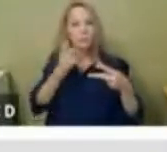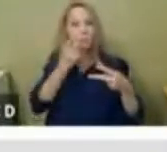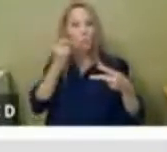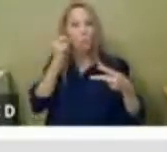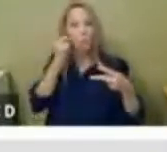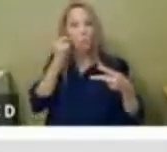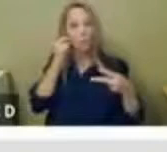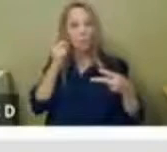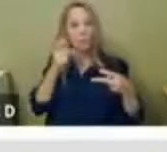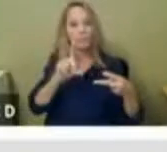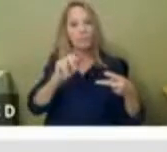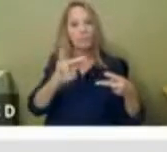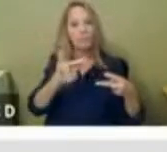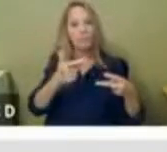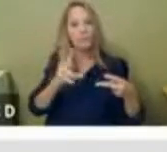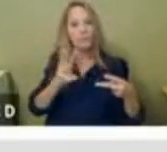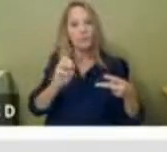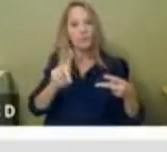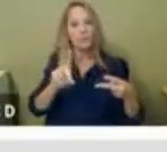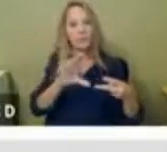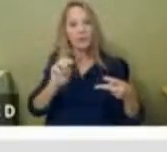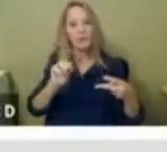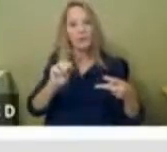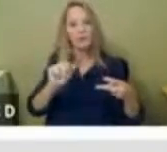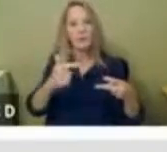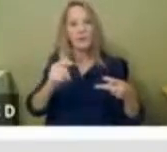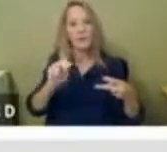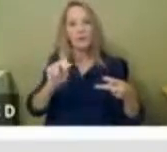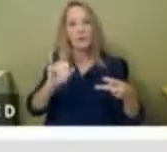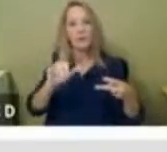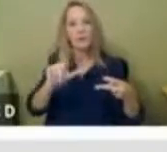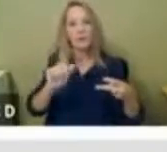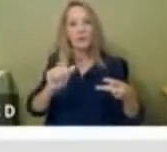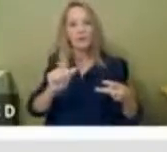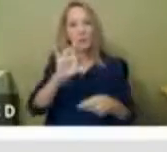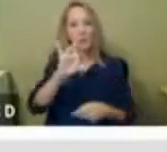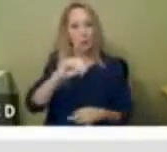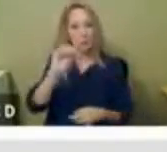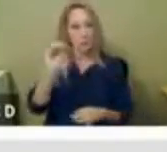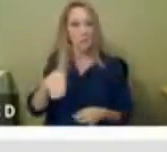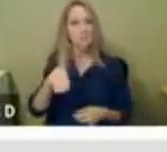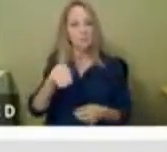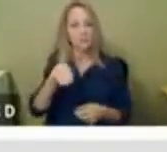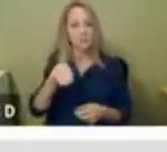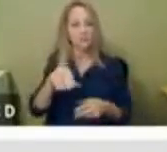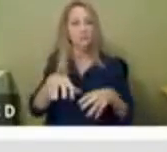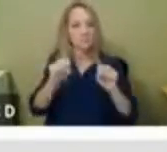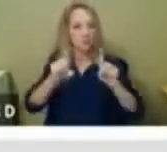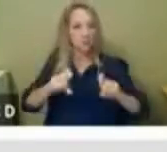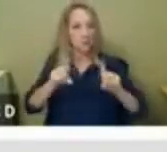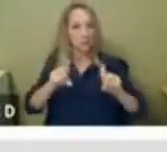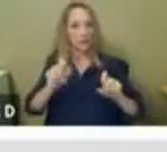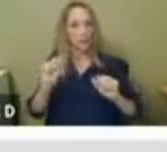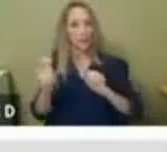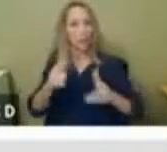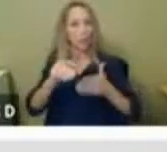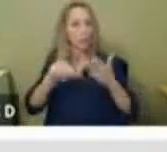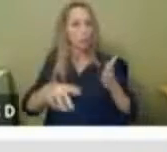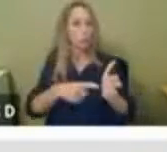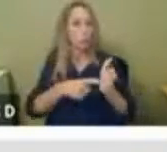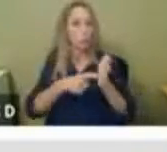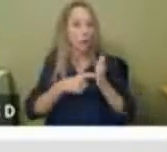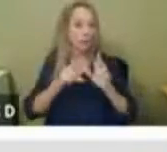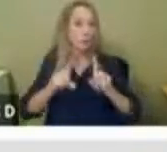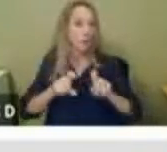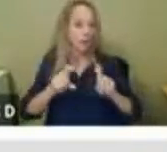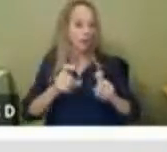reflected here are Dogwood and Magnolia. We had an 80% participation rate. Students are required to do it. It's hard to get